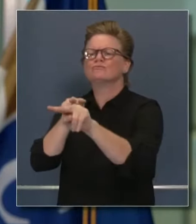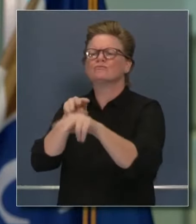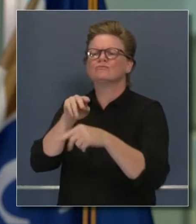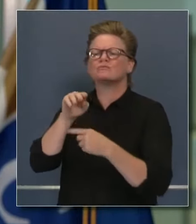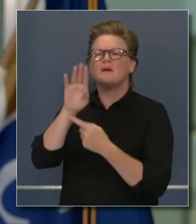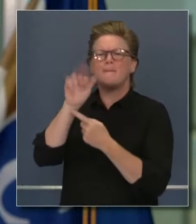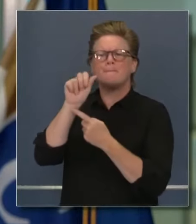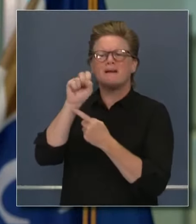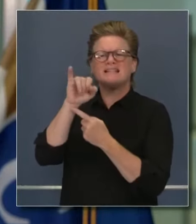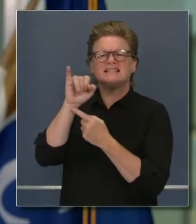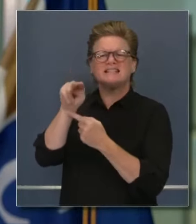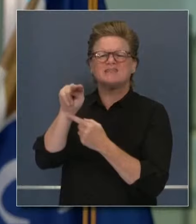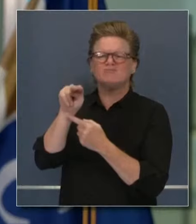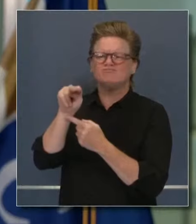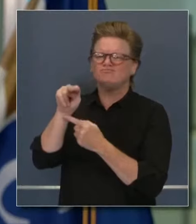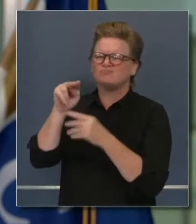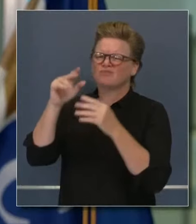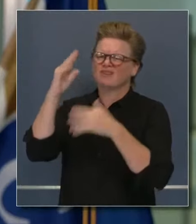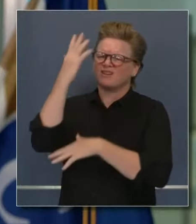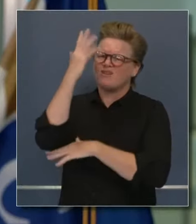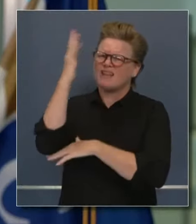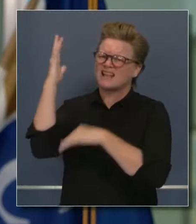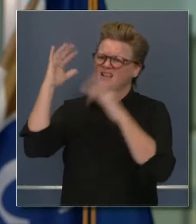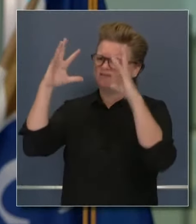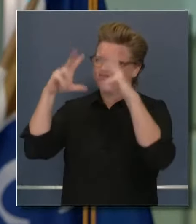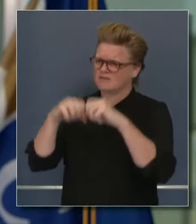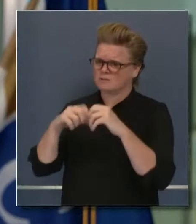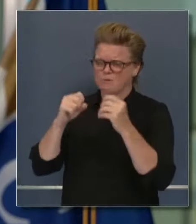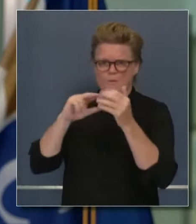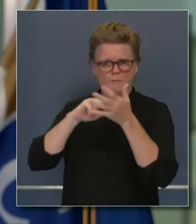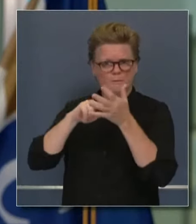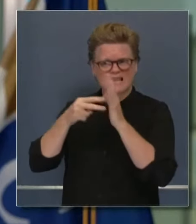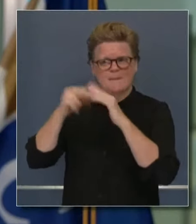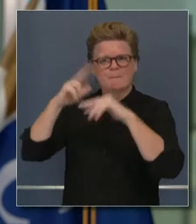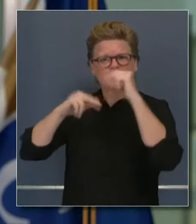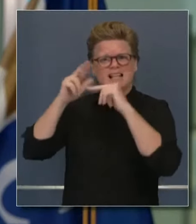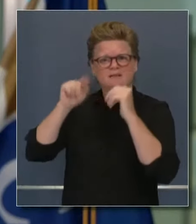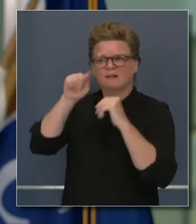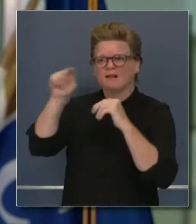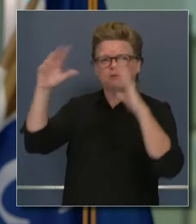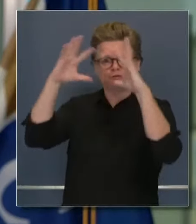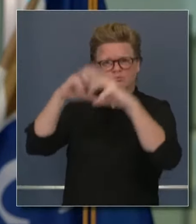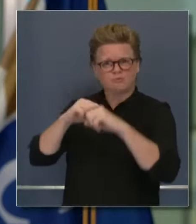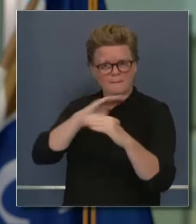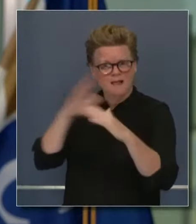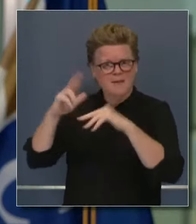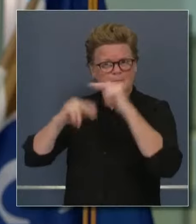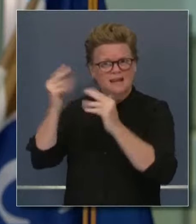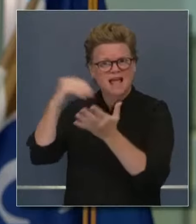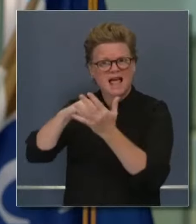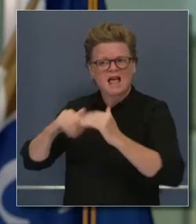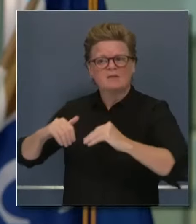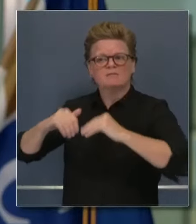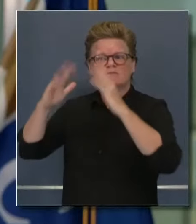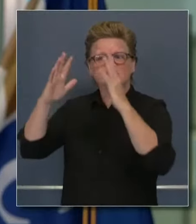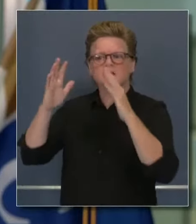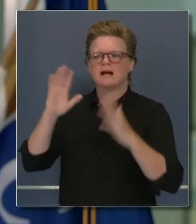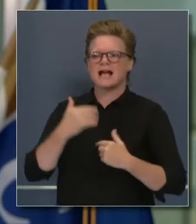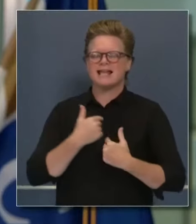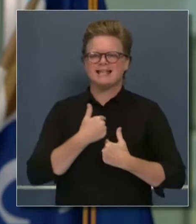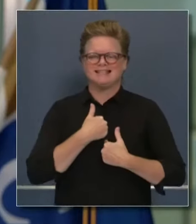buildings. Should they be rebuilt in the same style or something else? Yeah, well, I'm not an architect nor an historian, but I have great admiration for architects